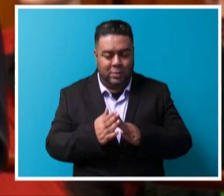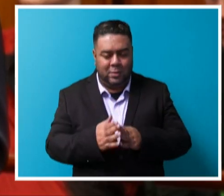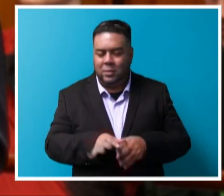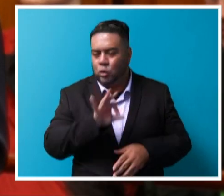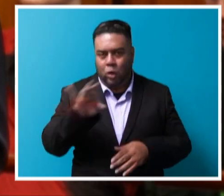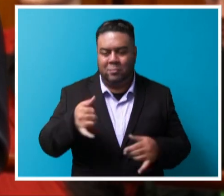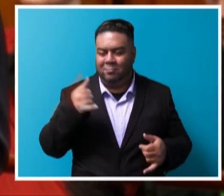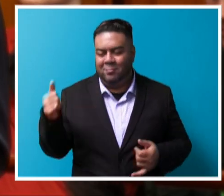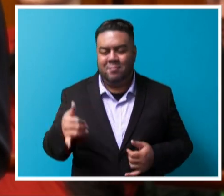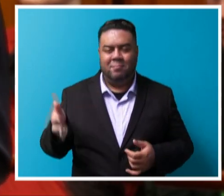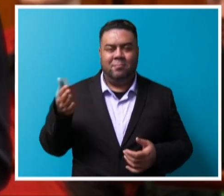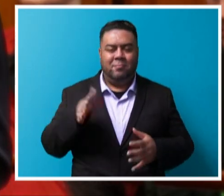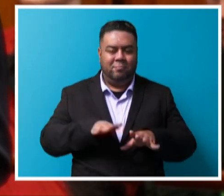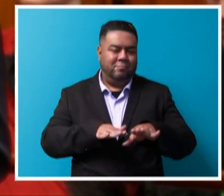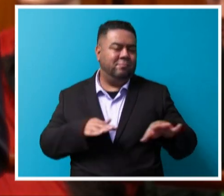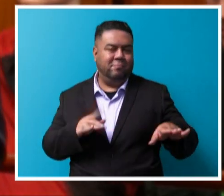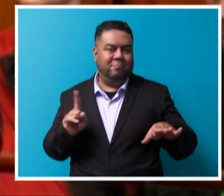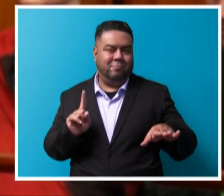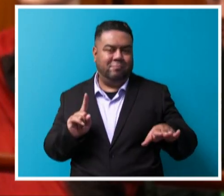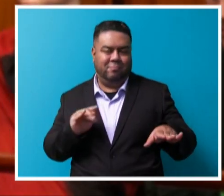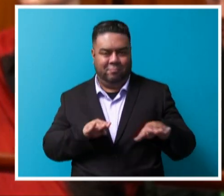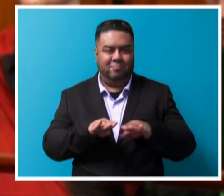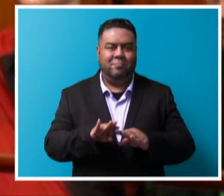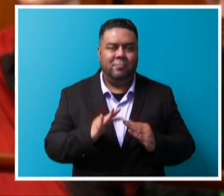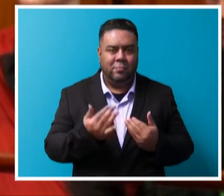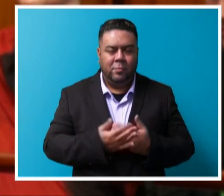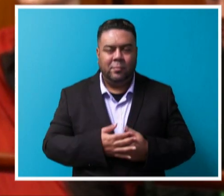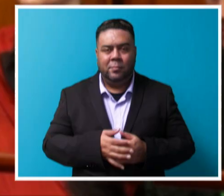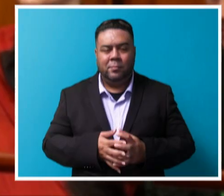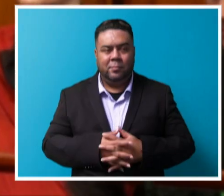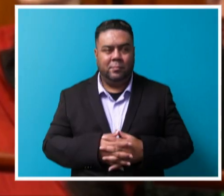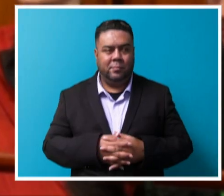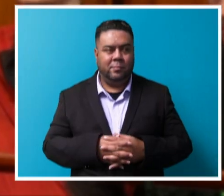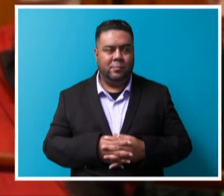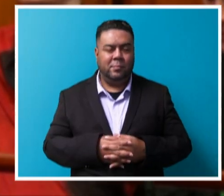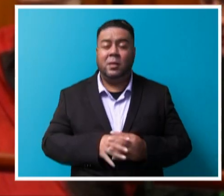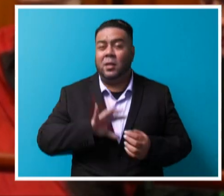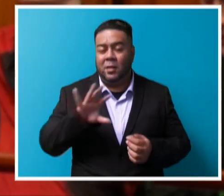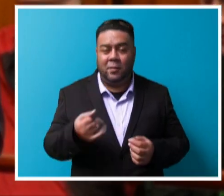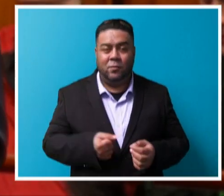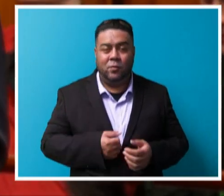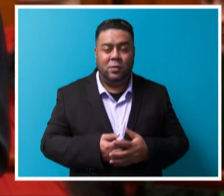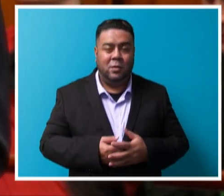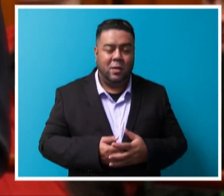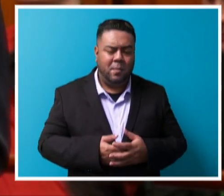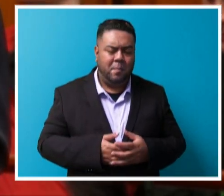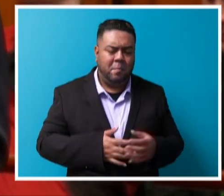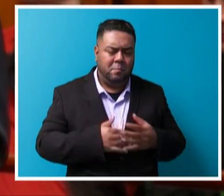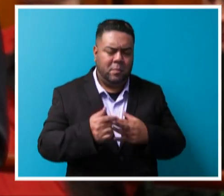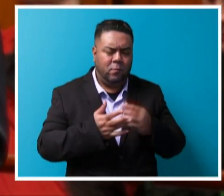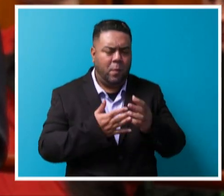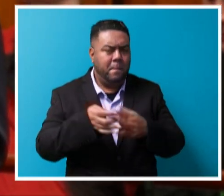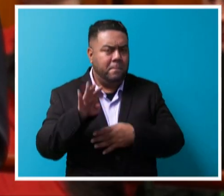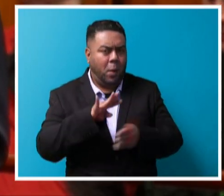left behind. Every new health facility, every upgraded hospital, every ambulance, every biomedical